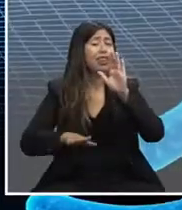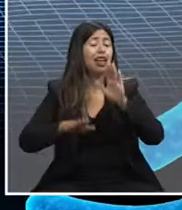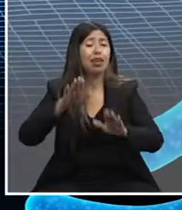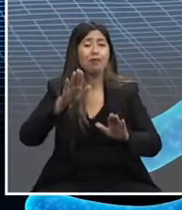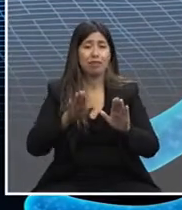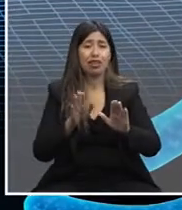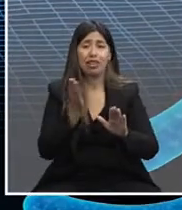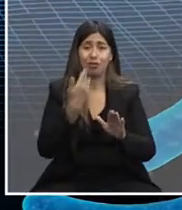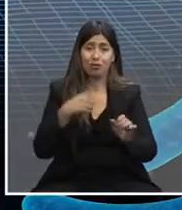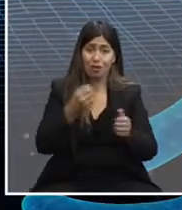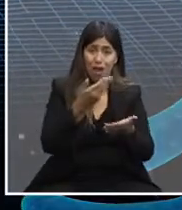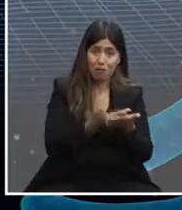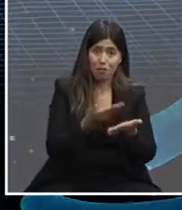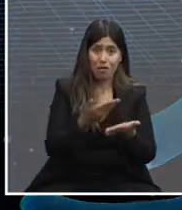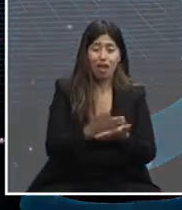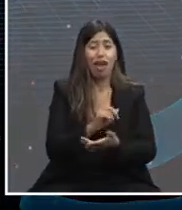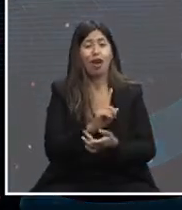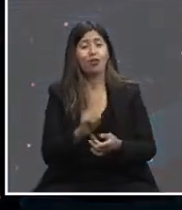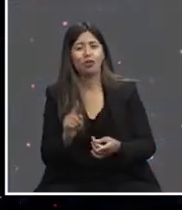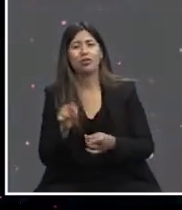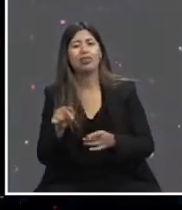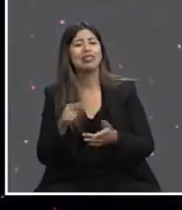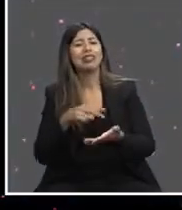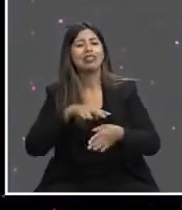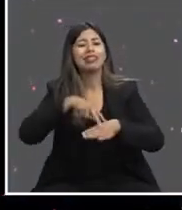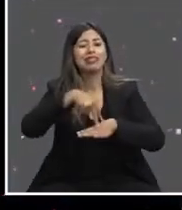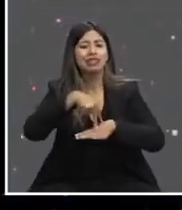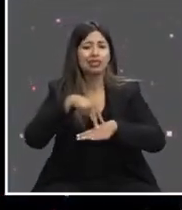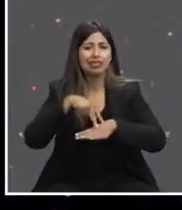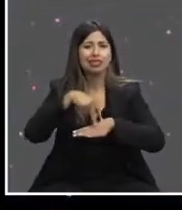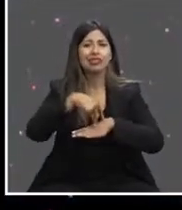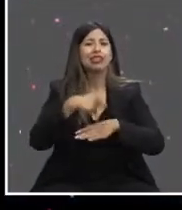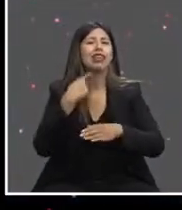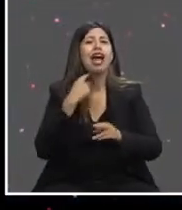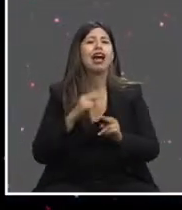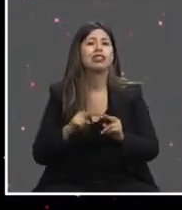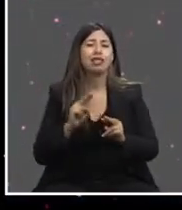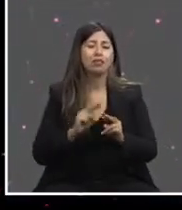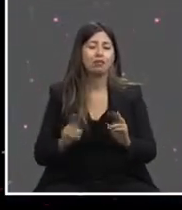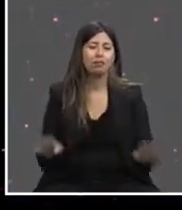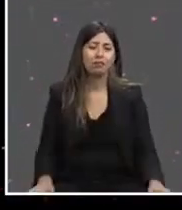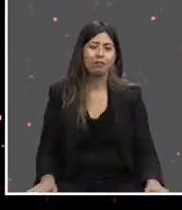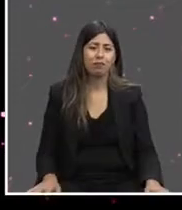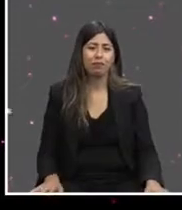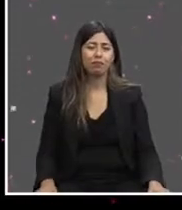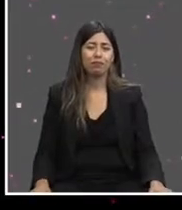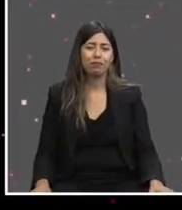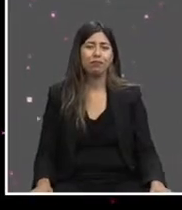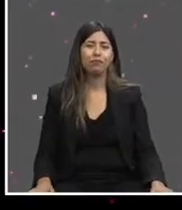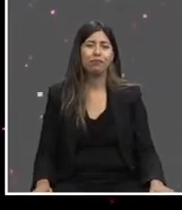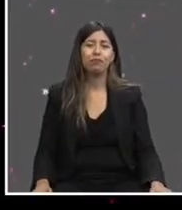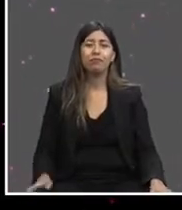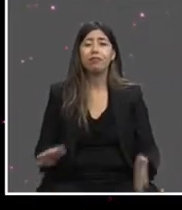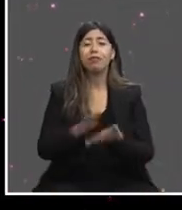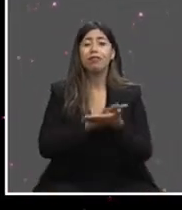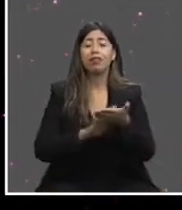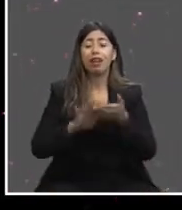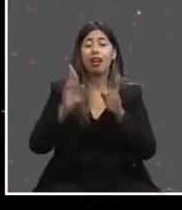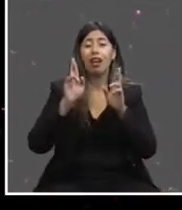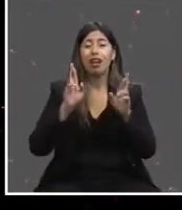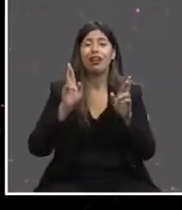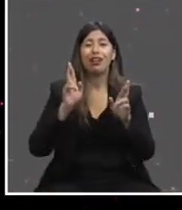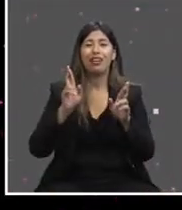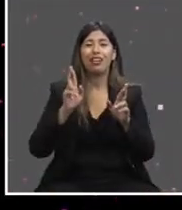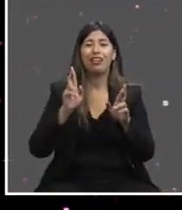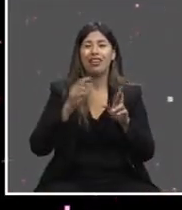and grandchildren that we did not stand by, but use this chance to play the part that history gave us. Humanity's